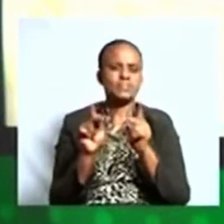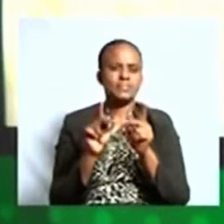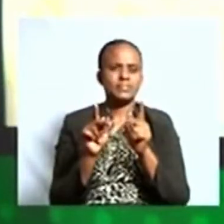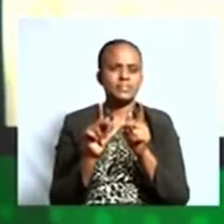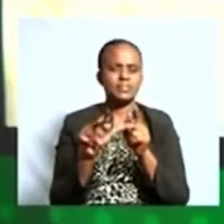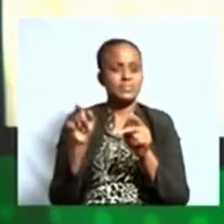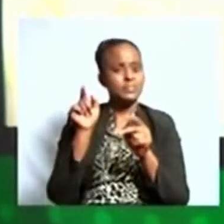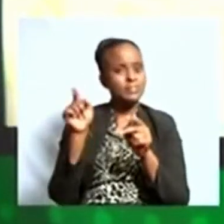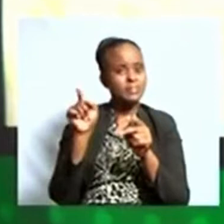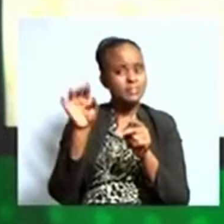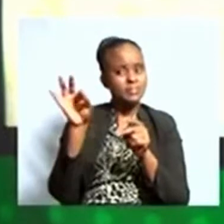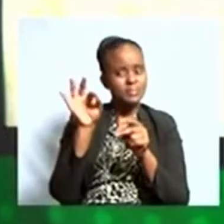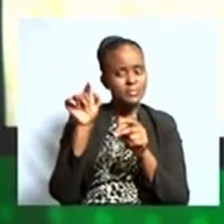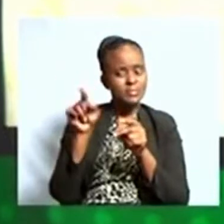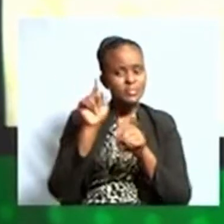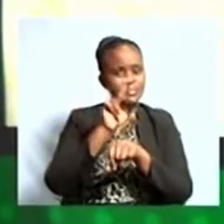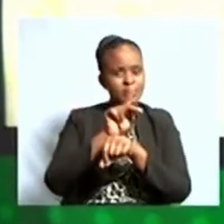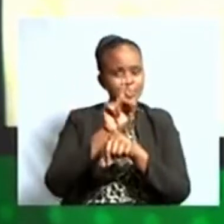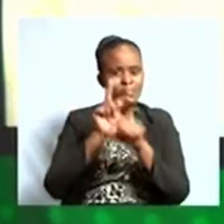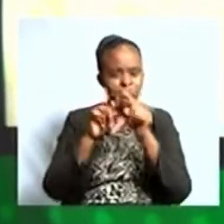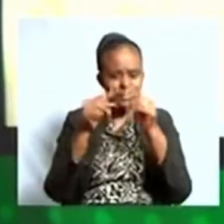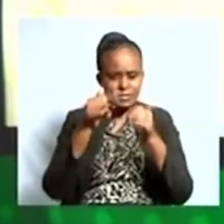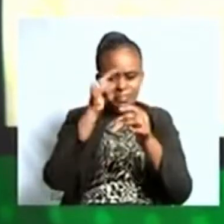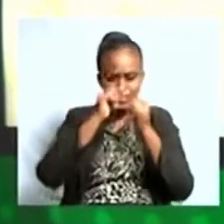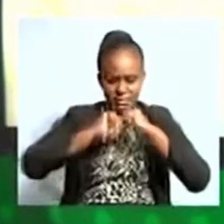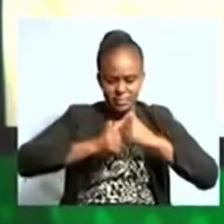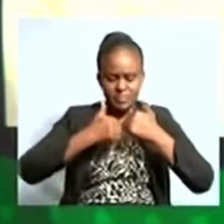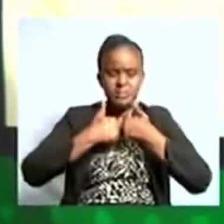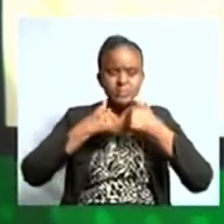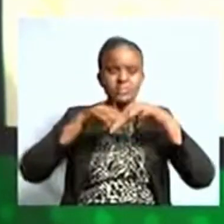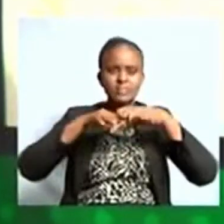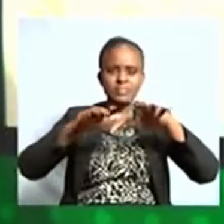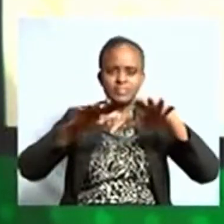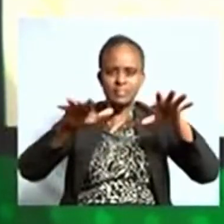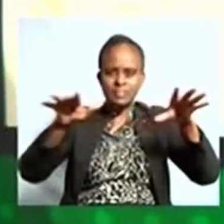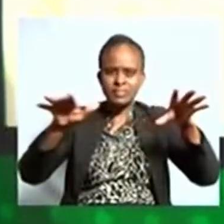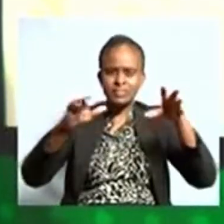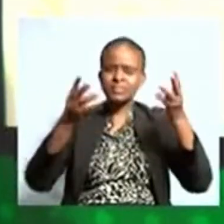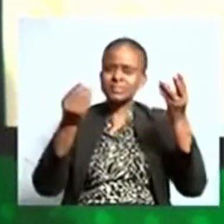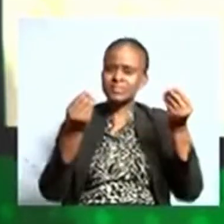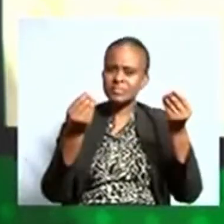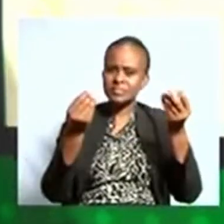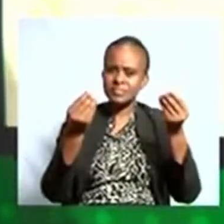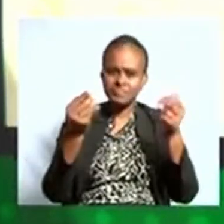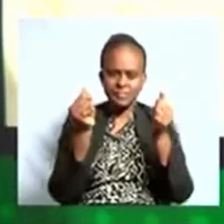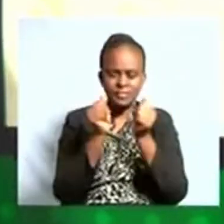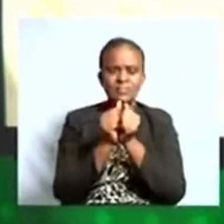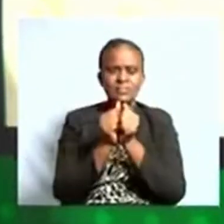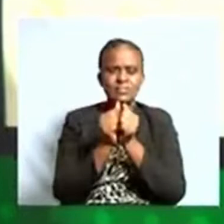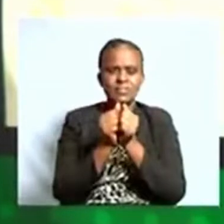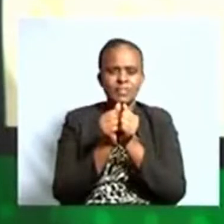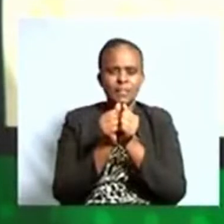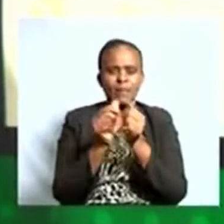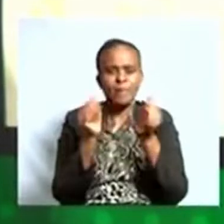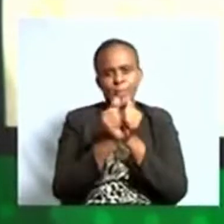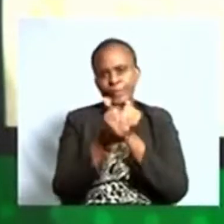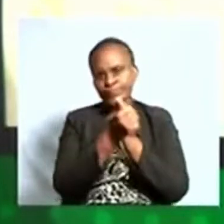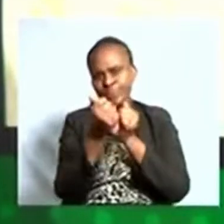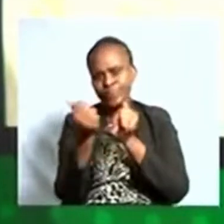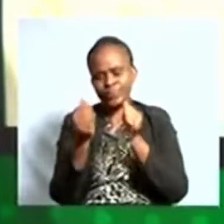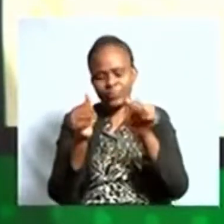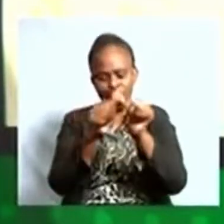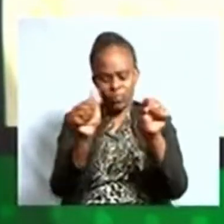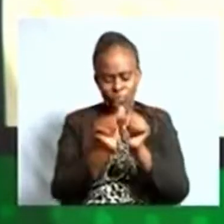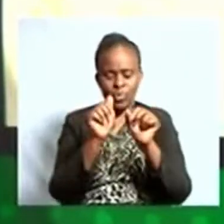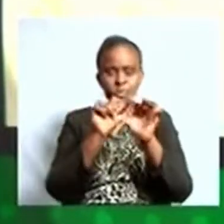they chose that project, but because we had to spread the resources with the other needy areas